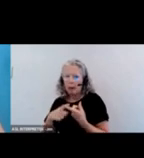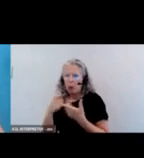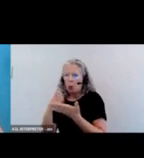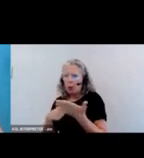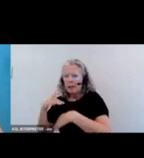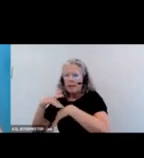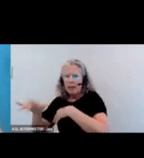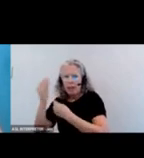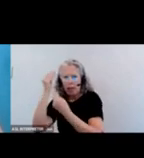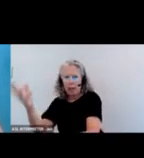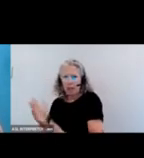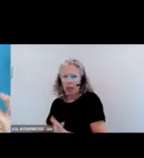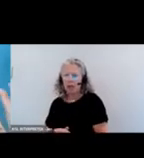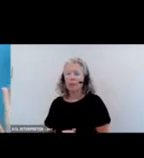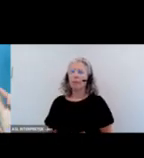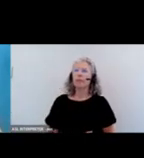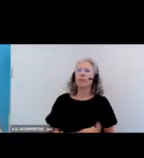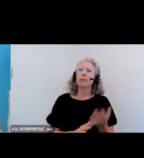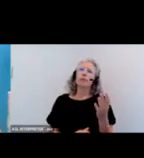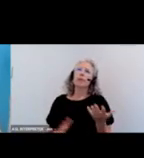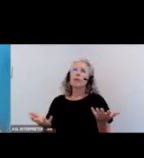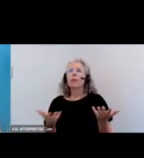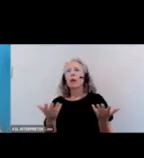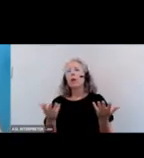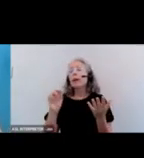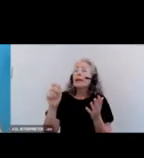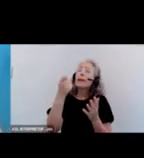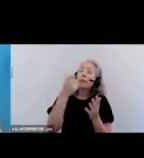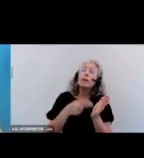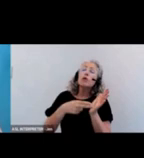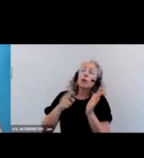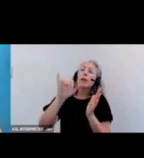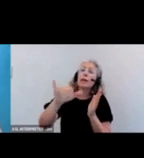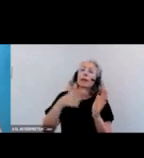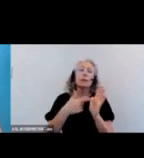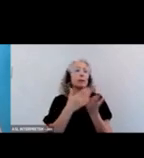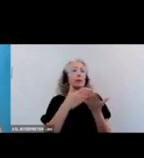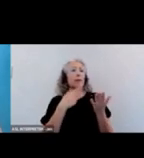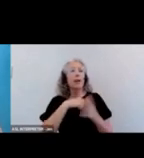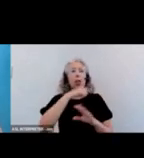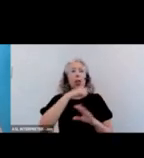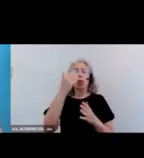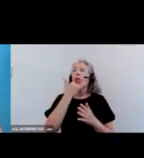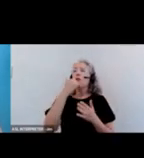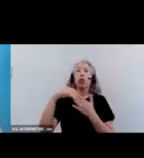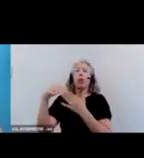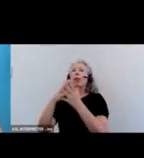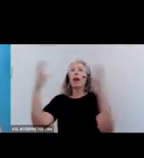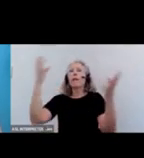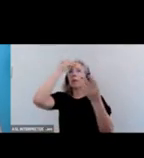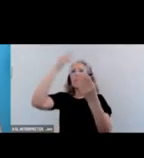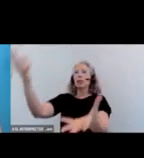available. And, you know, there's a little piece of truth in that. Sometimes some of us can be misled. There's a lot of information out